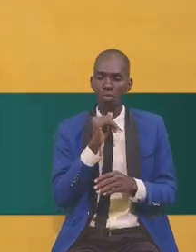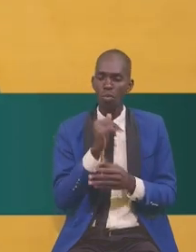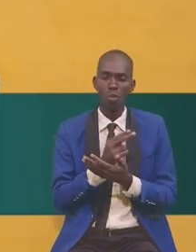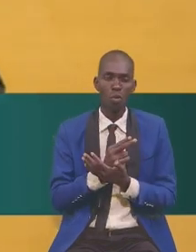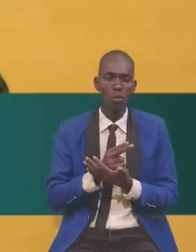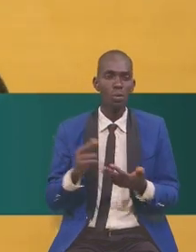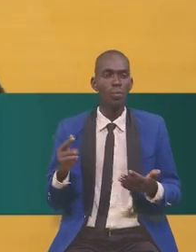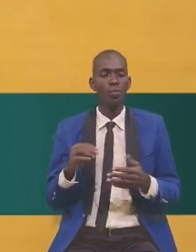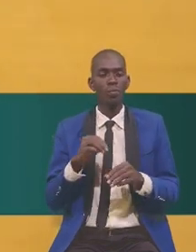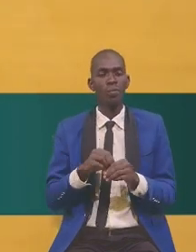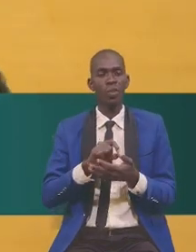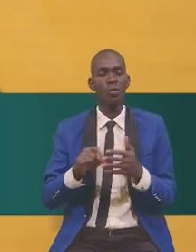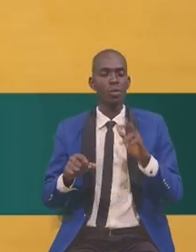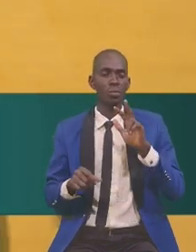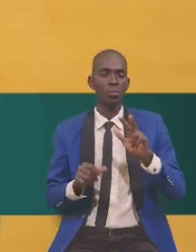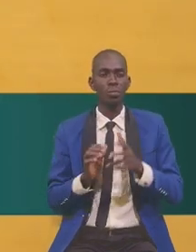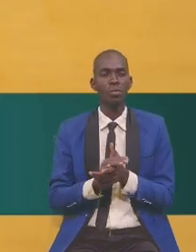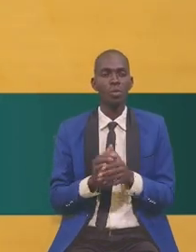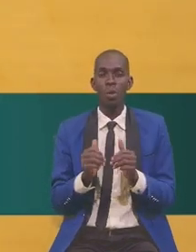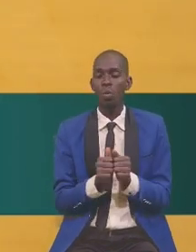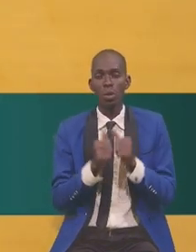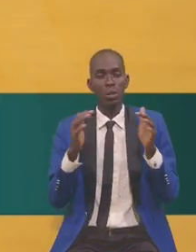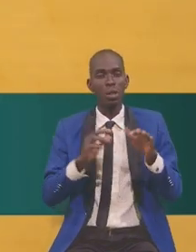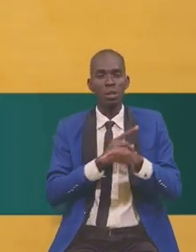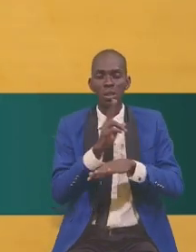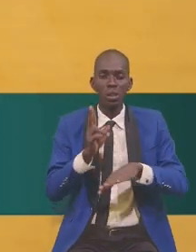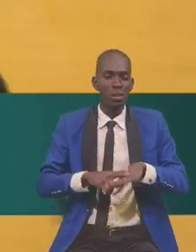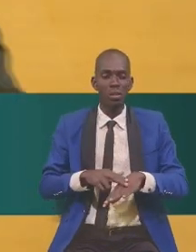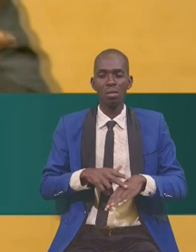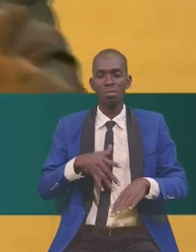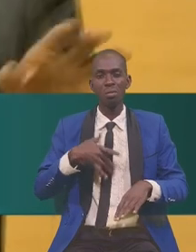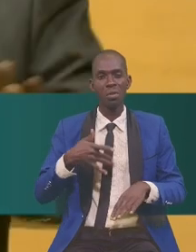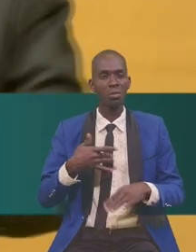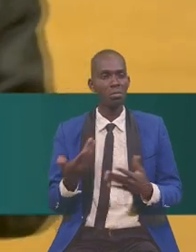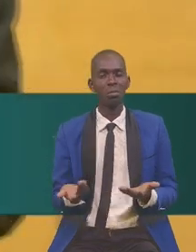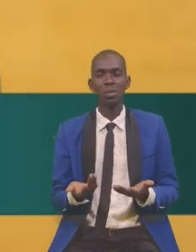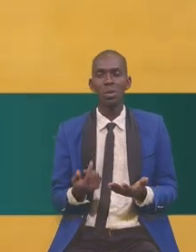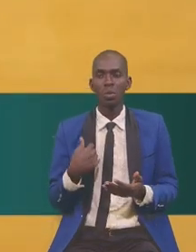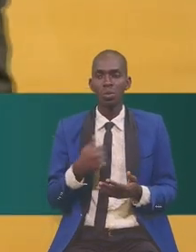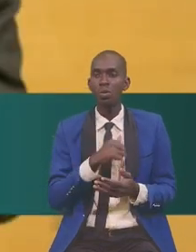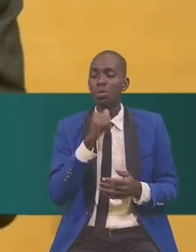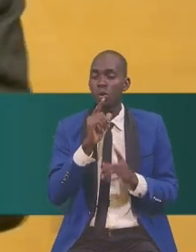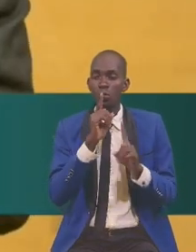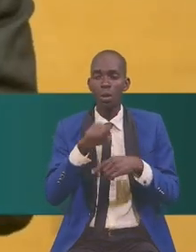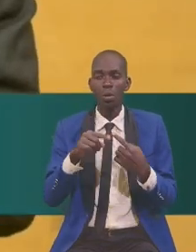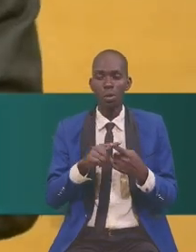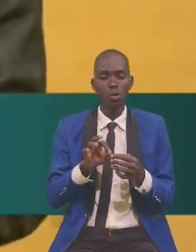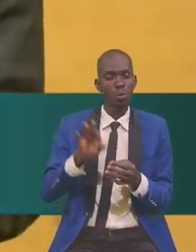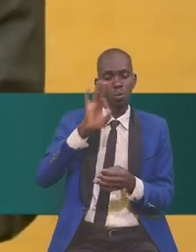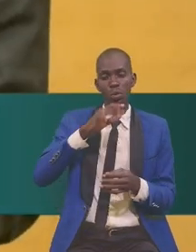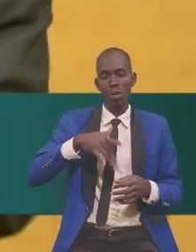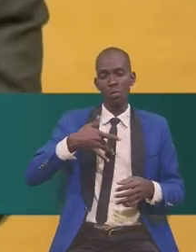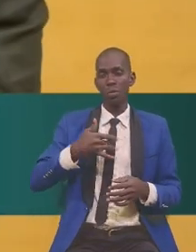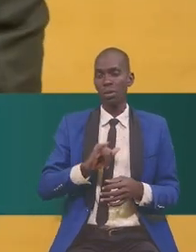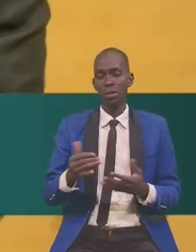verse 3, it says, in verse 3, without natural affection. We're not even talking about spiritual affection here. We're